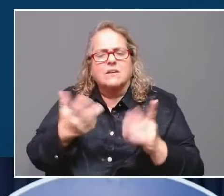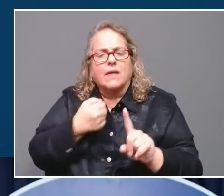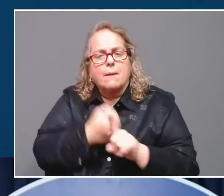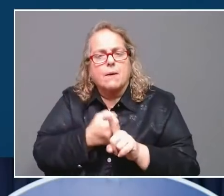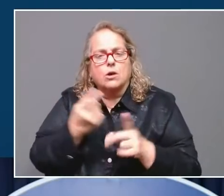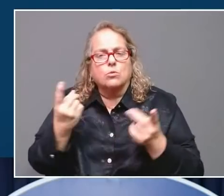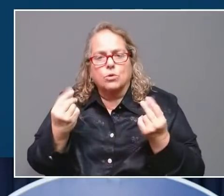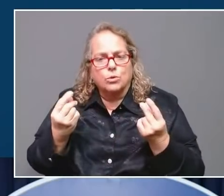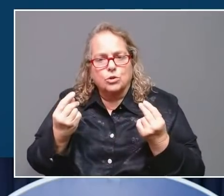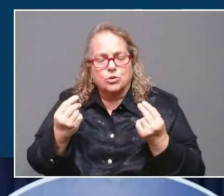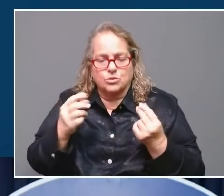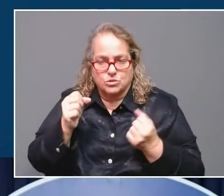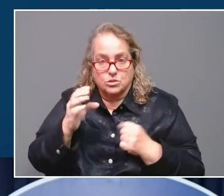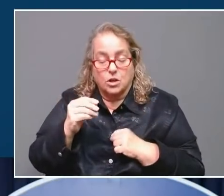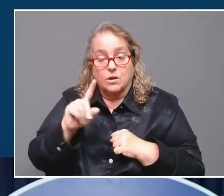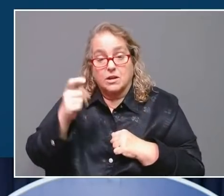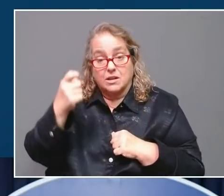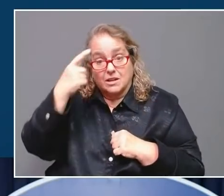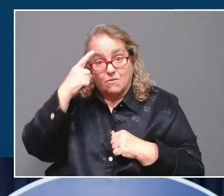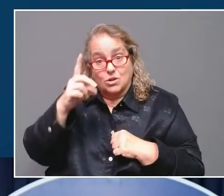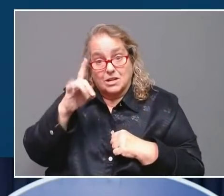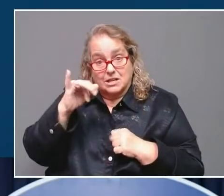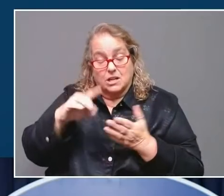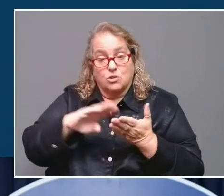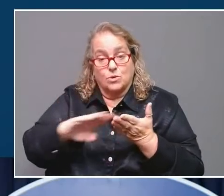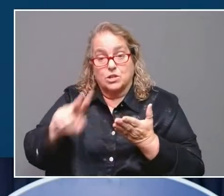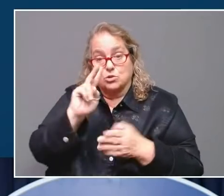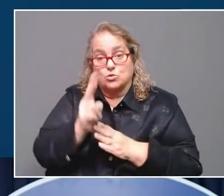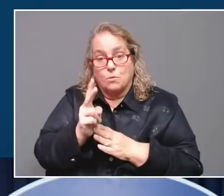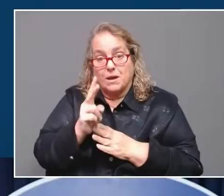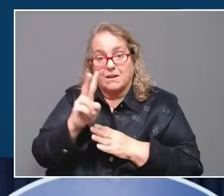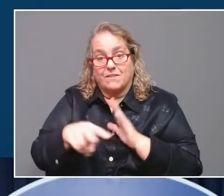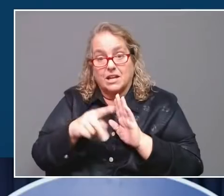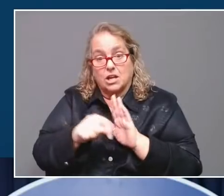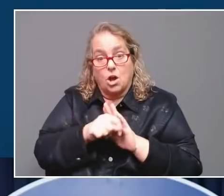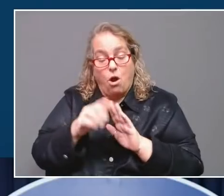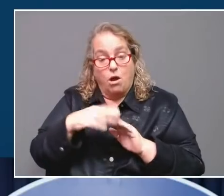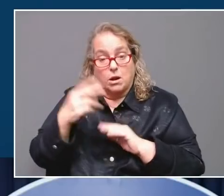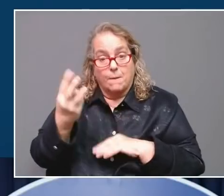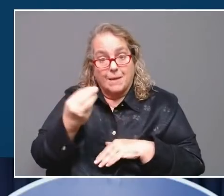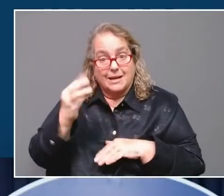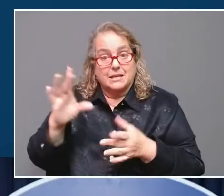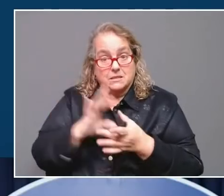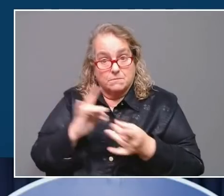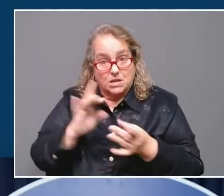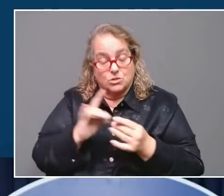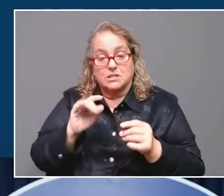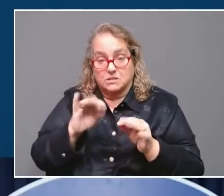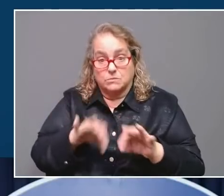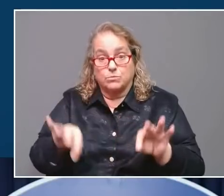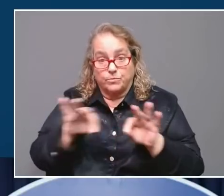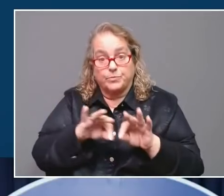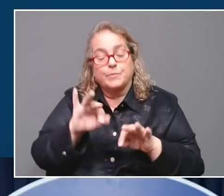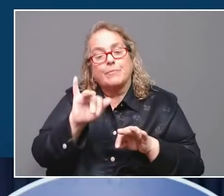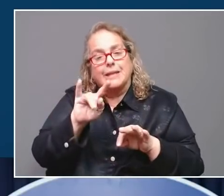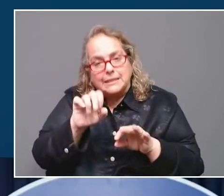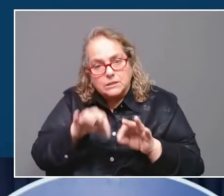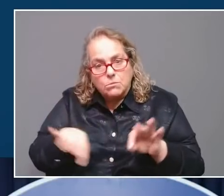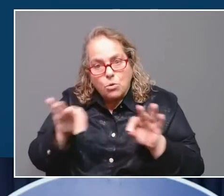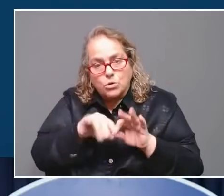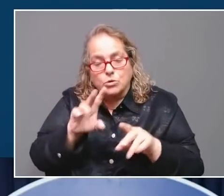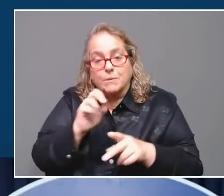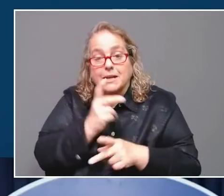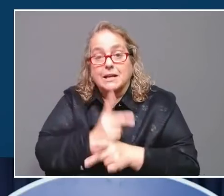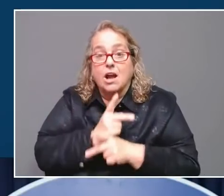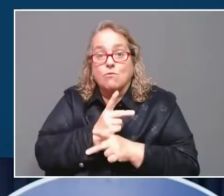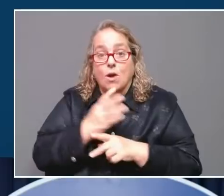The governor released a 2-minute video on Monday, and I think his message is spot on. It is important to be careful and